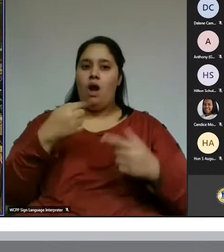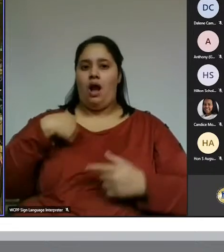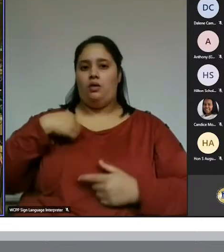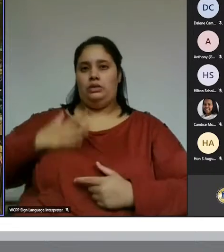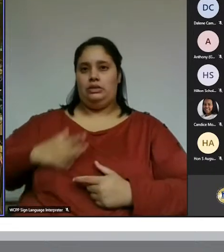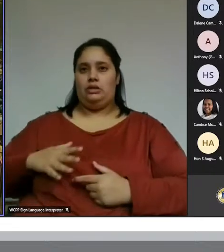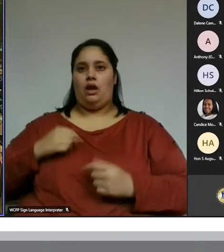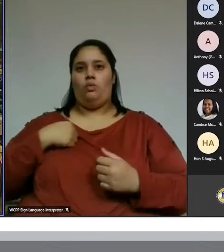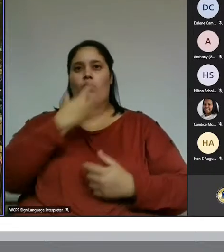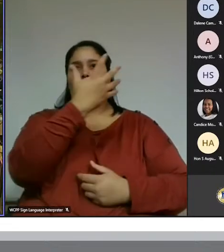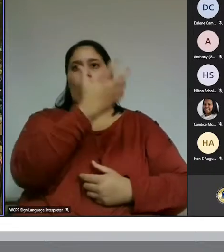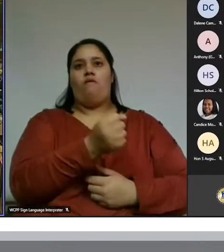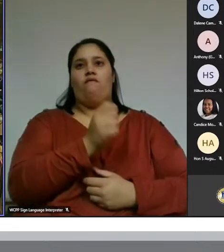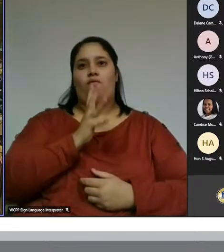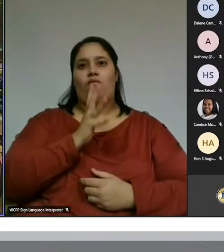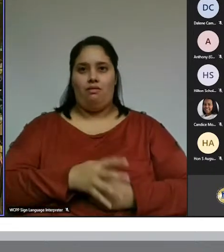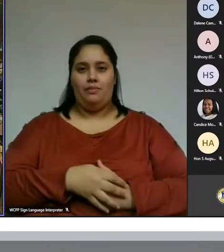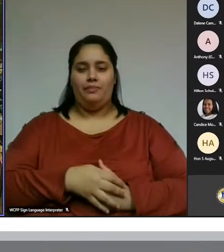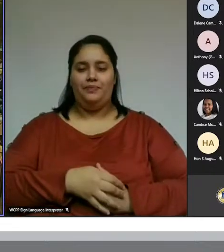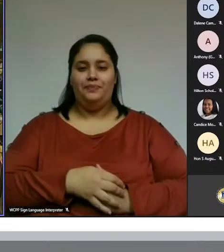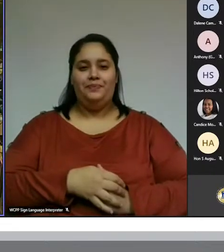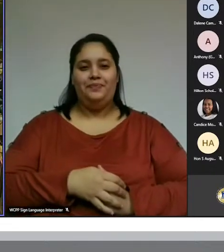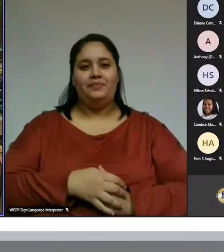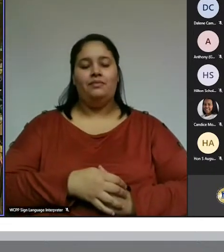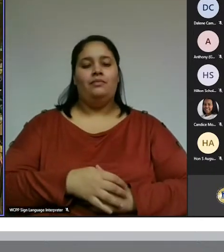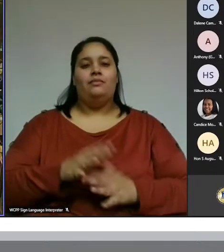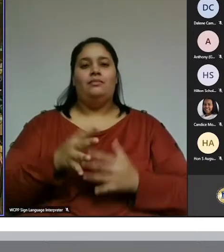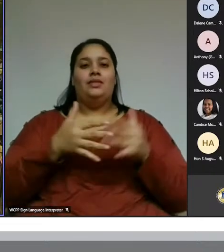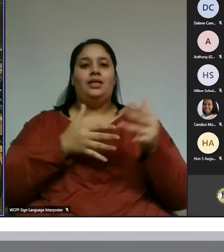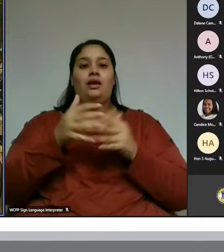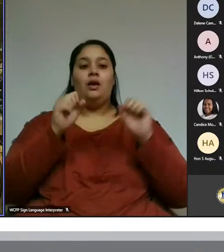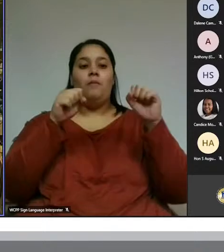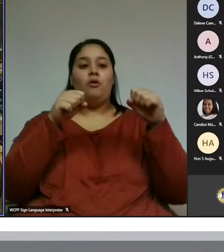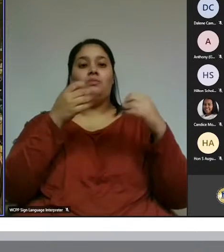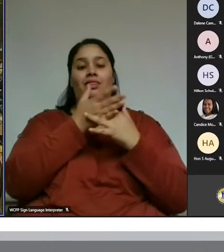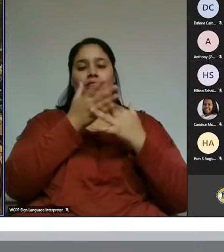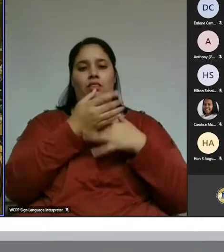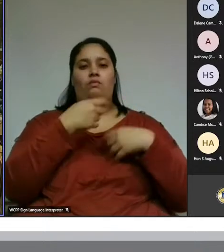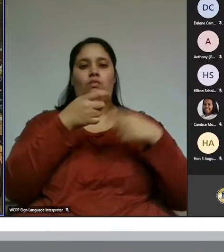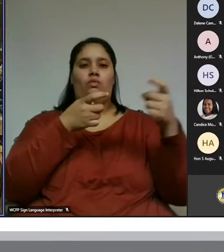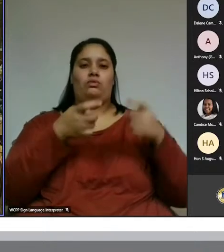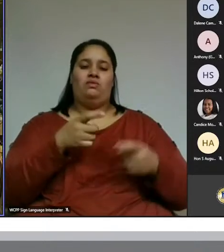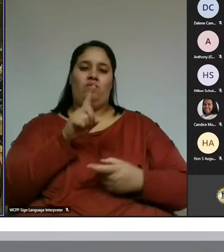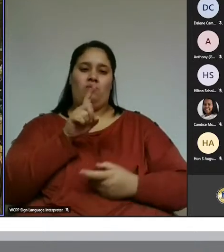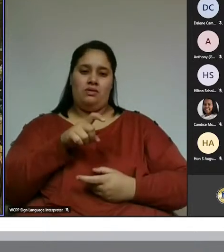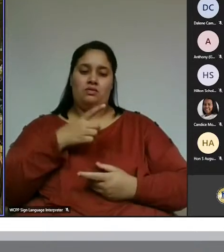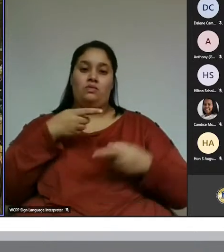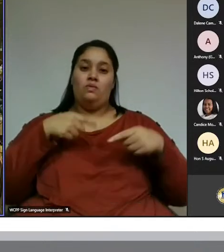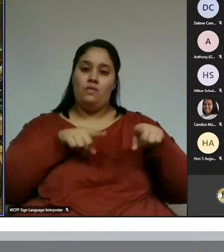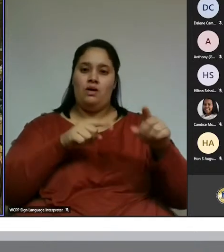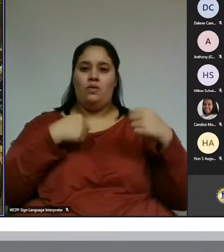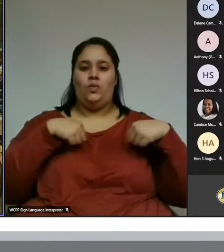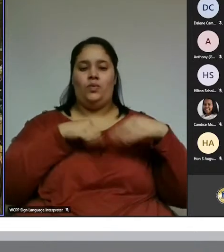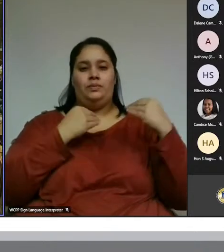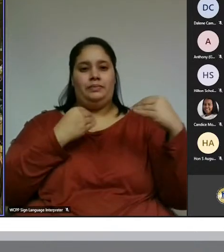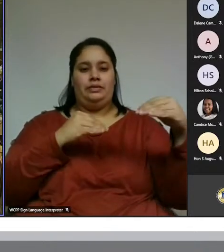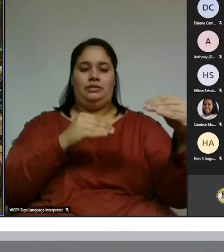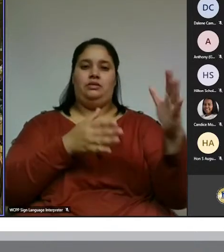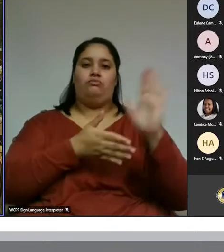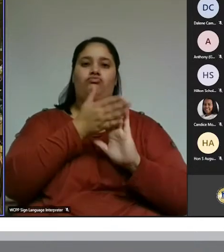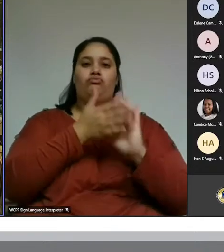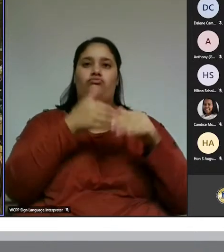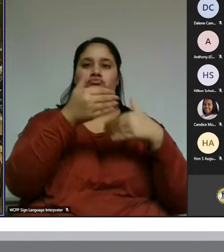side, just to obviate any possible disturbances whilst we are proceeding with